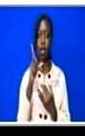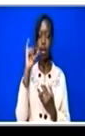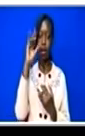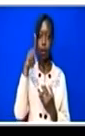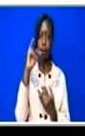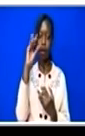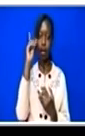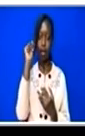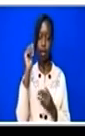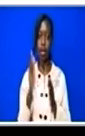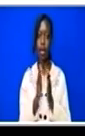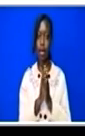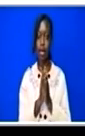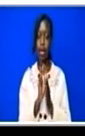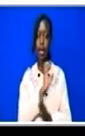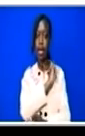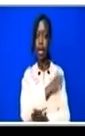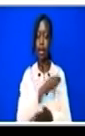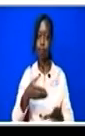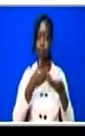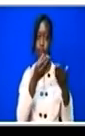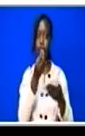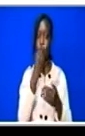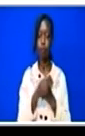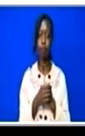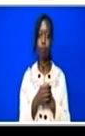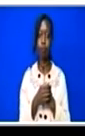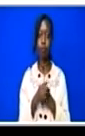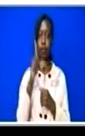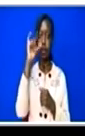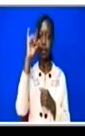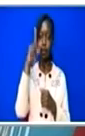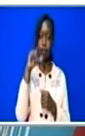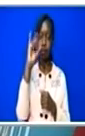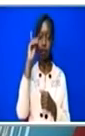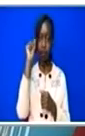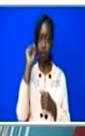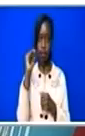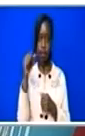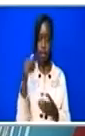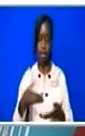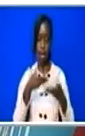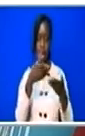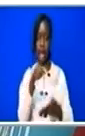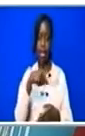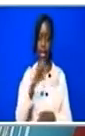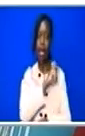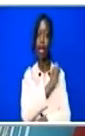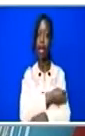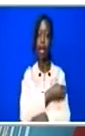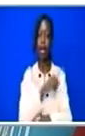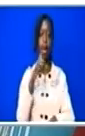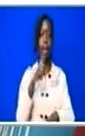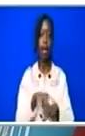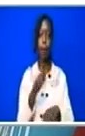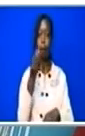lipids, when we take lipids, Yes. like you're going to see, they provide our bodies with energy. When we take carbohydrates, in fact, we